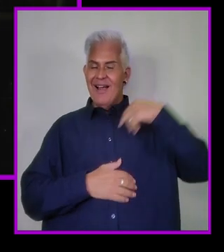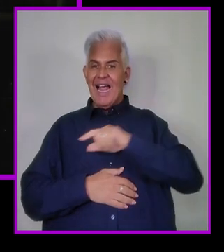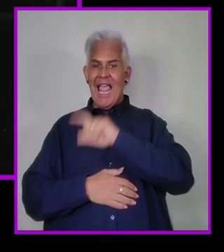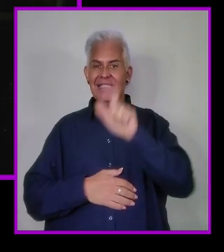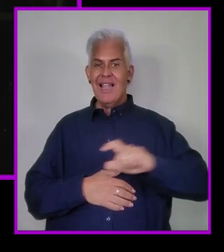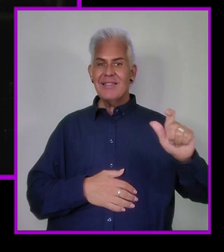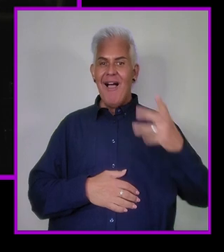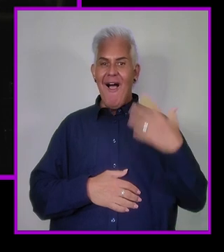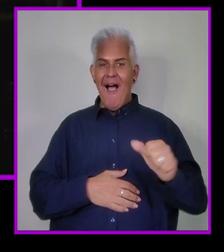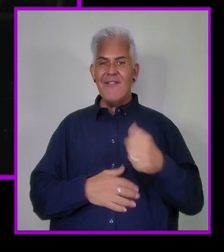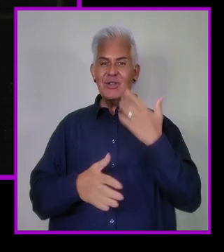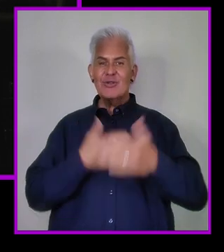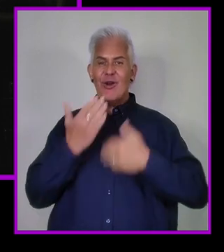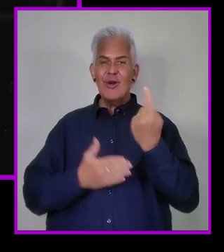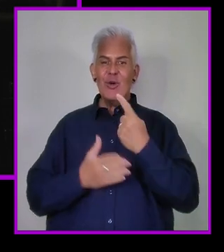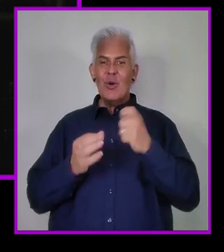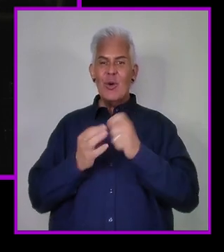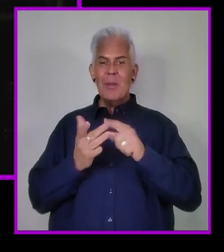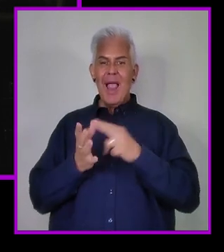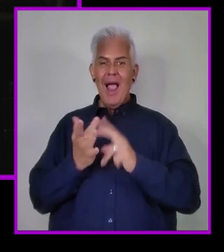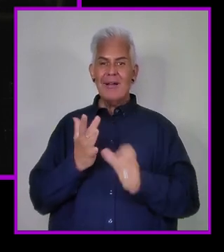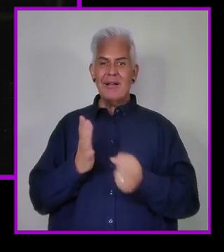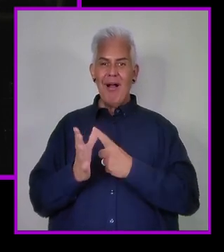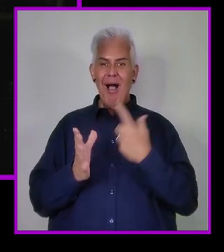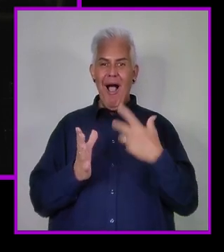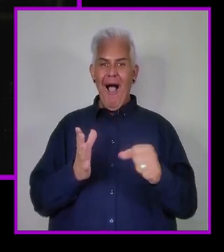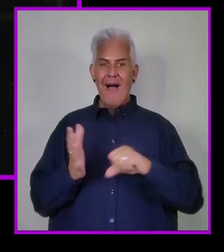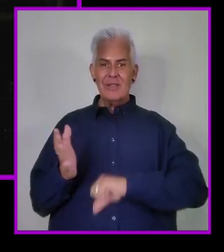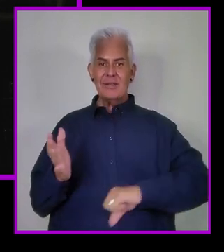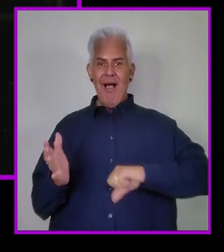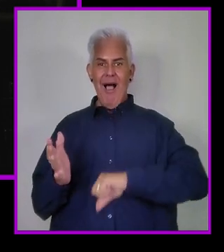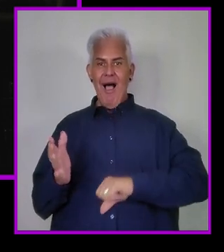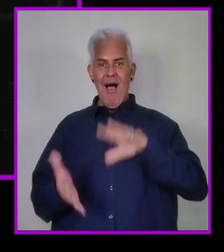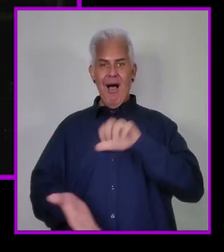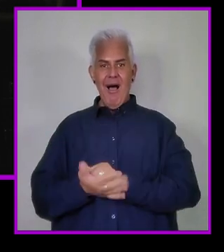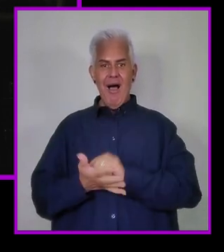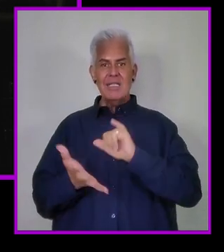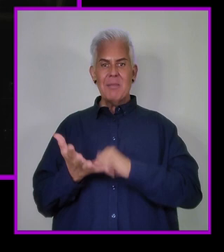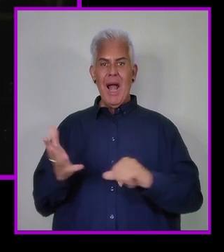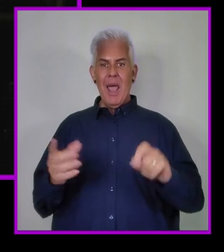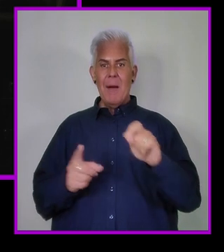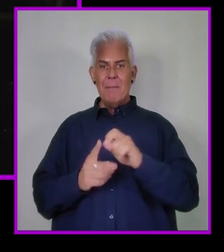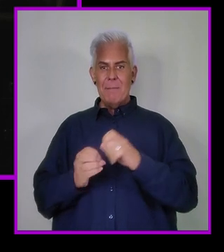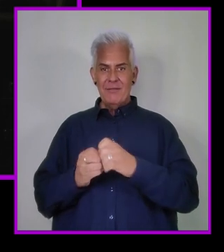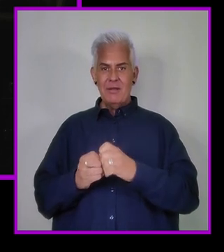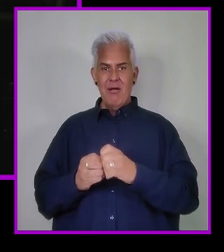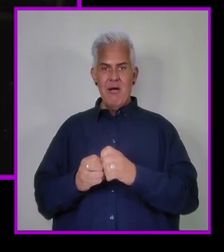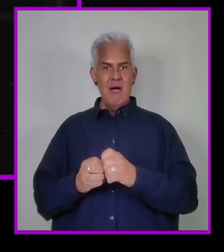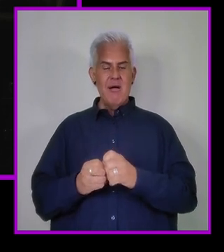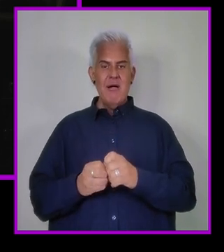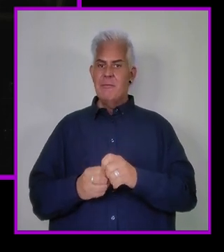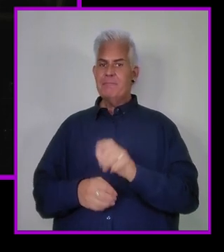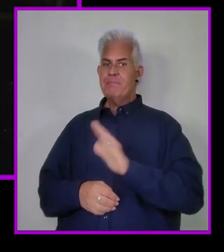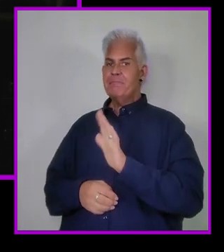ran a story where Bianca had a scan that detected spina bifida, and they said no to having the baby. And